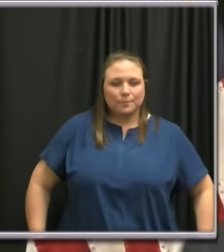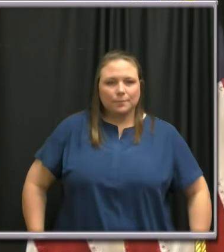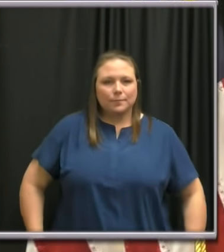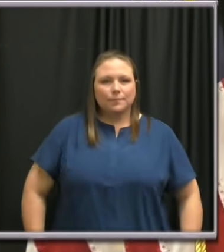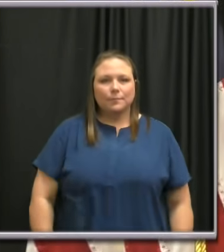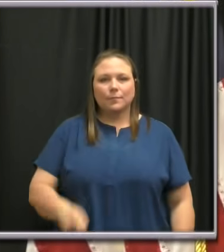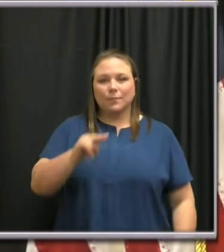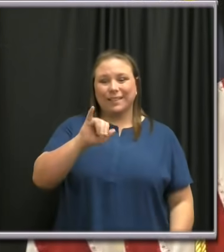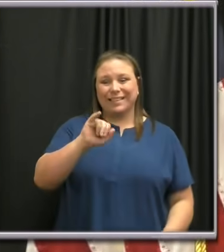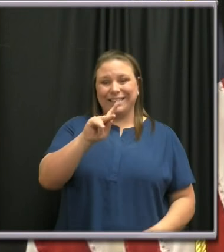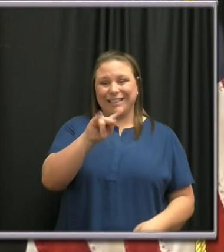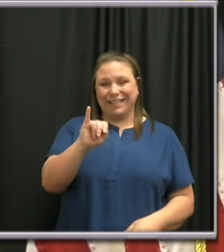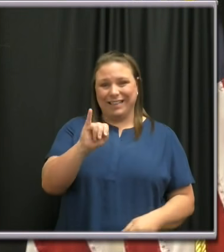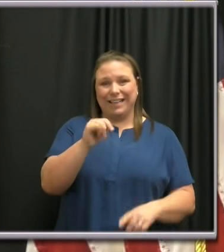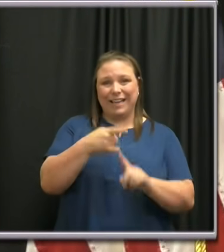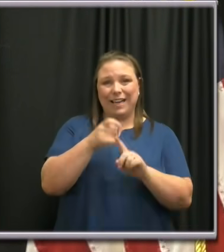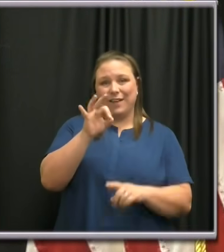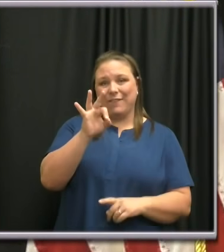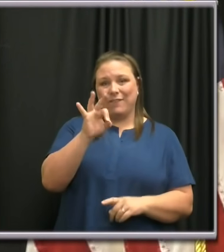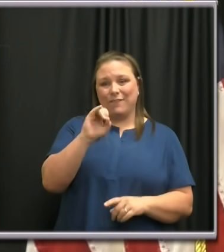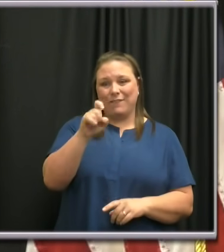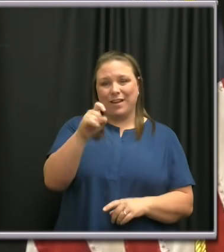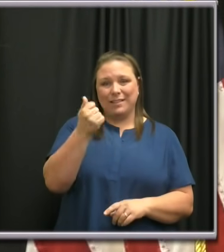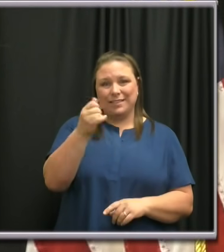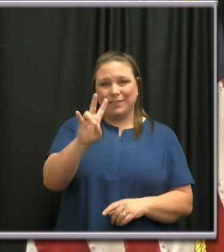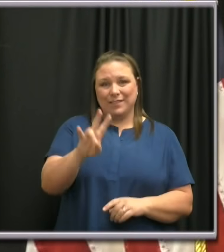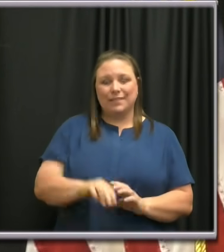Nikki Janowitz at Fox 17. Nikki?